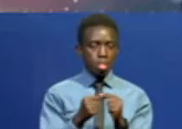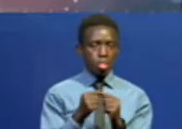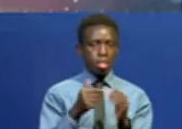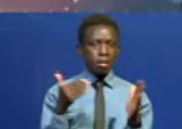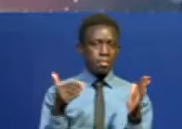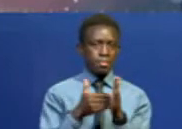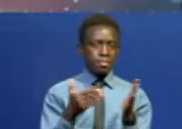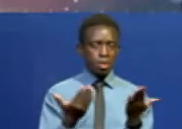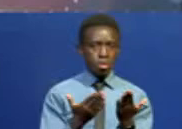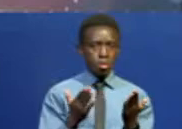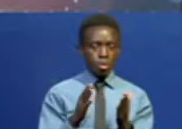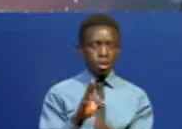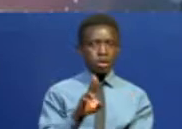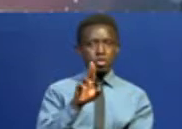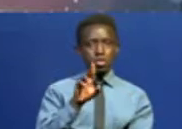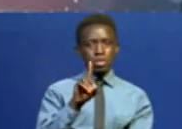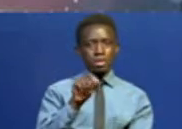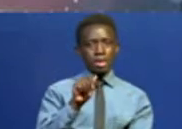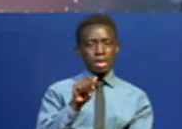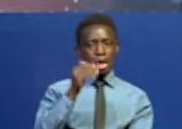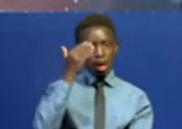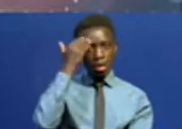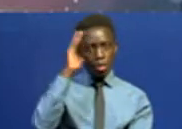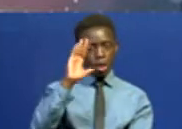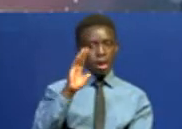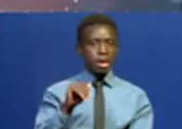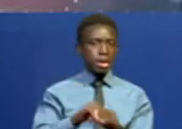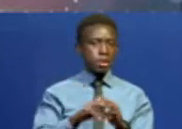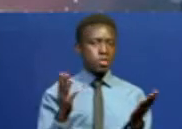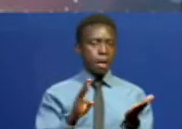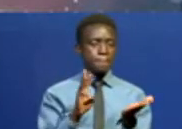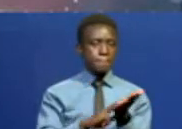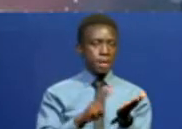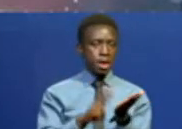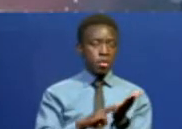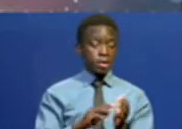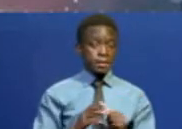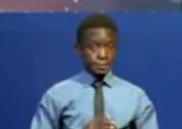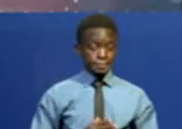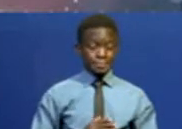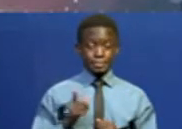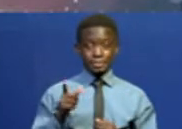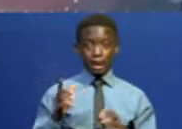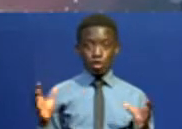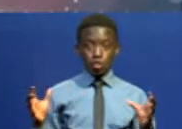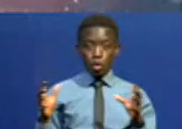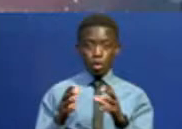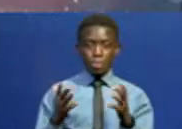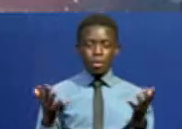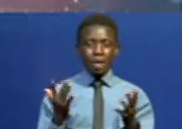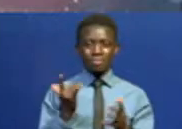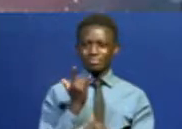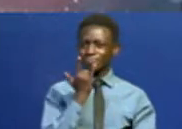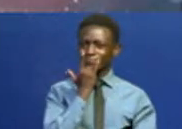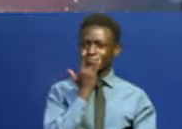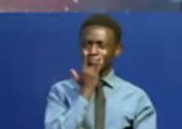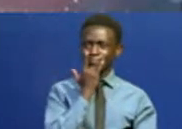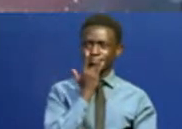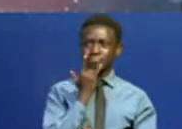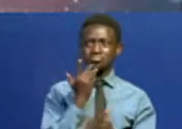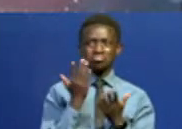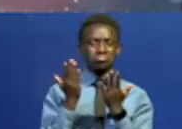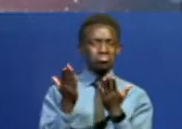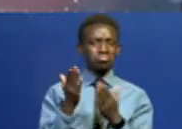UDA Party's awareness event in Migori County. The gathering, organized by the party's Nyanza coordinator, Okotho Bado,